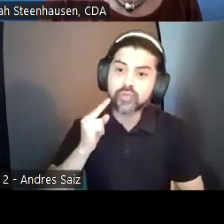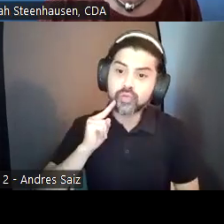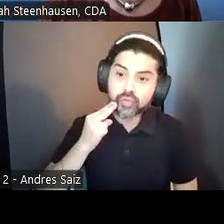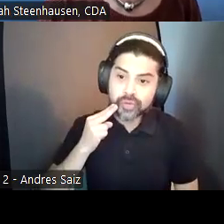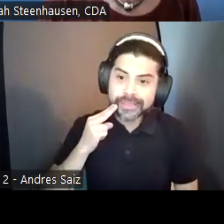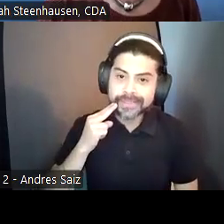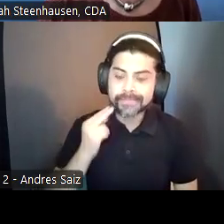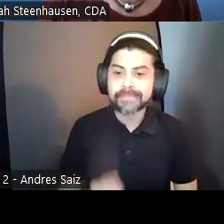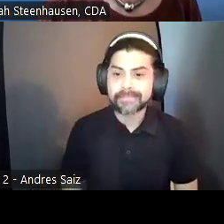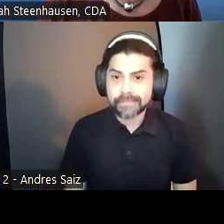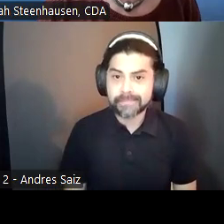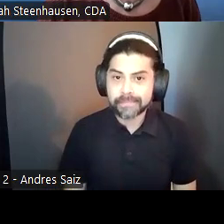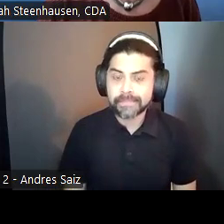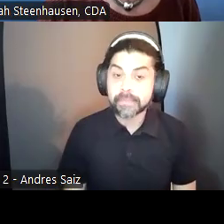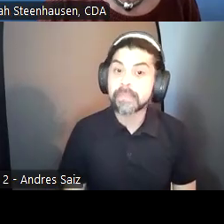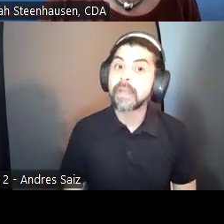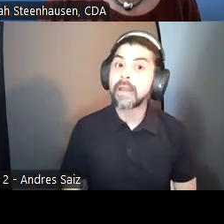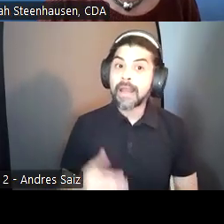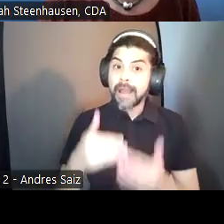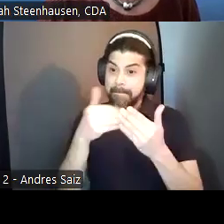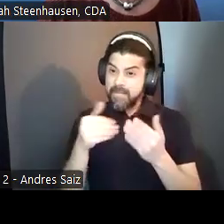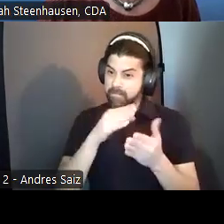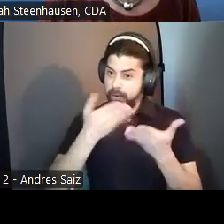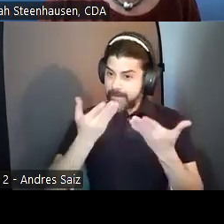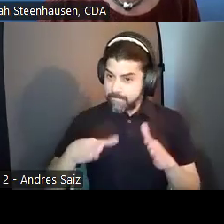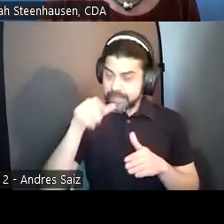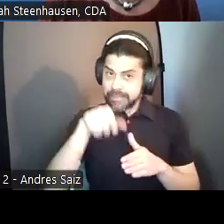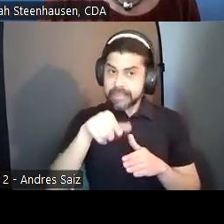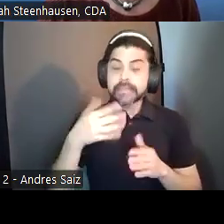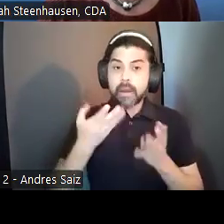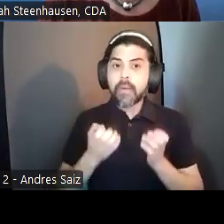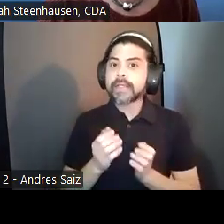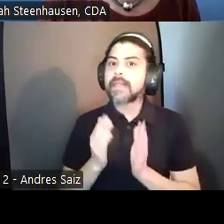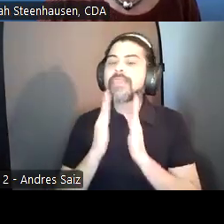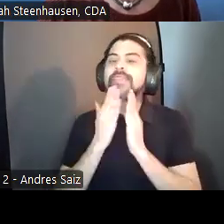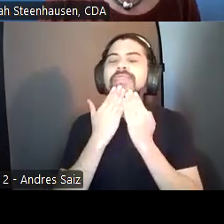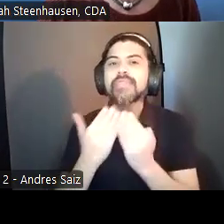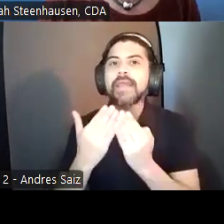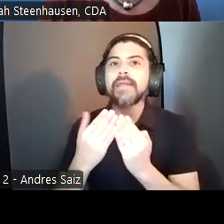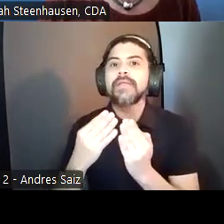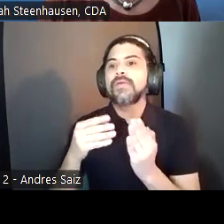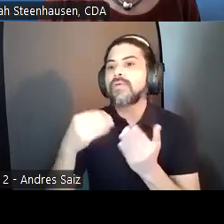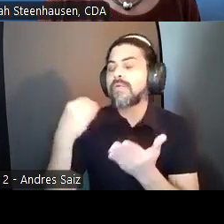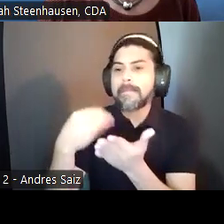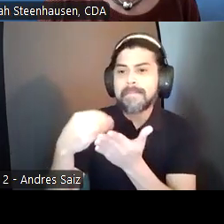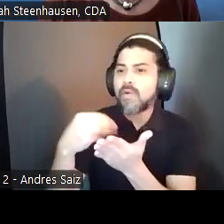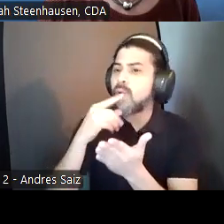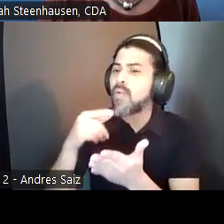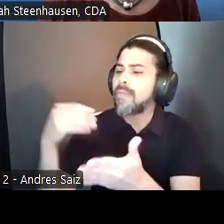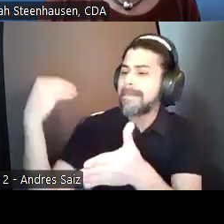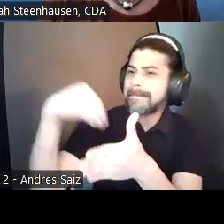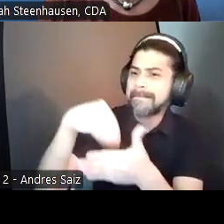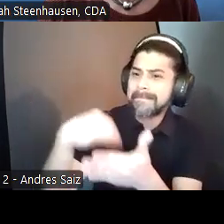our philanthropic partners who have supported the MPA since its inception, collectively investing over